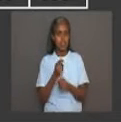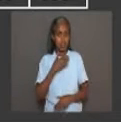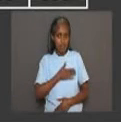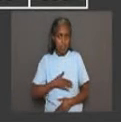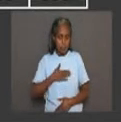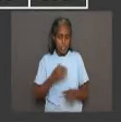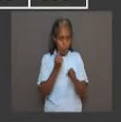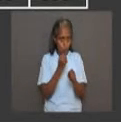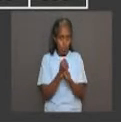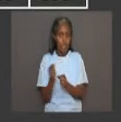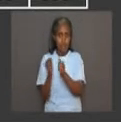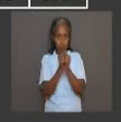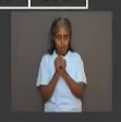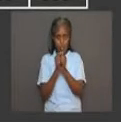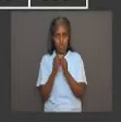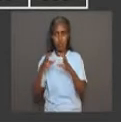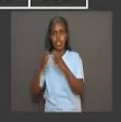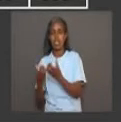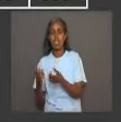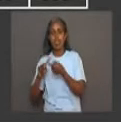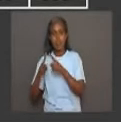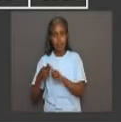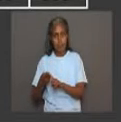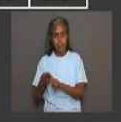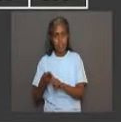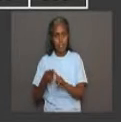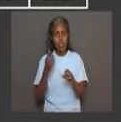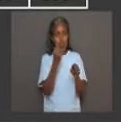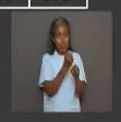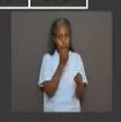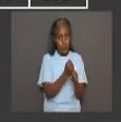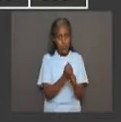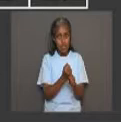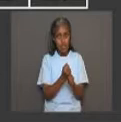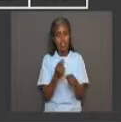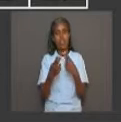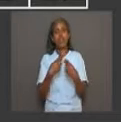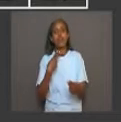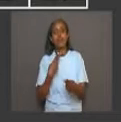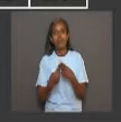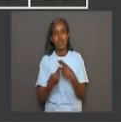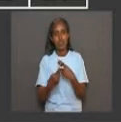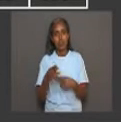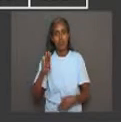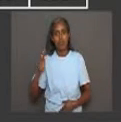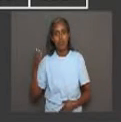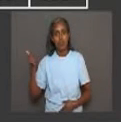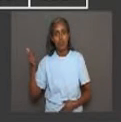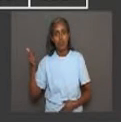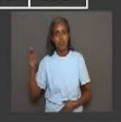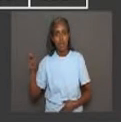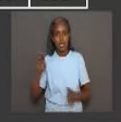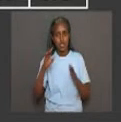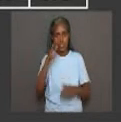Please work together with a classmate to construct a multiple bar chart that